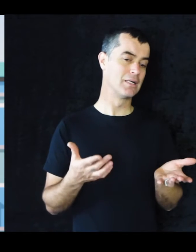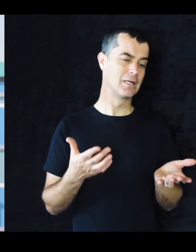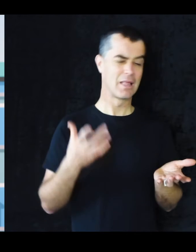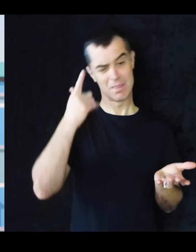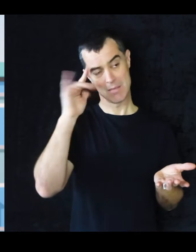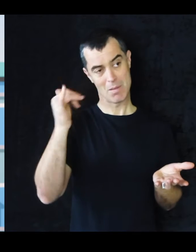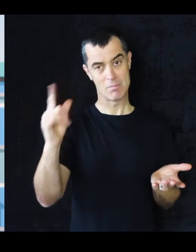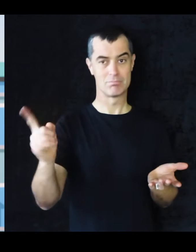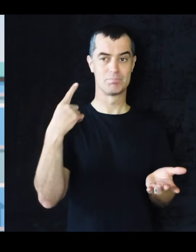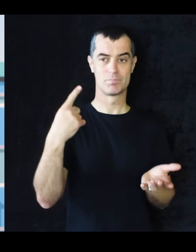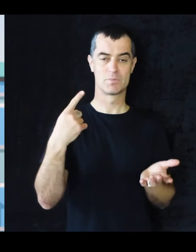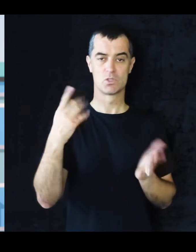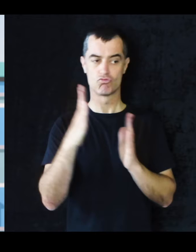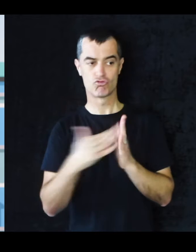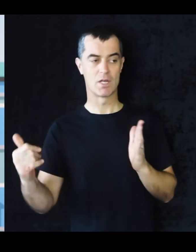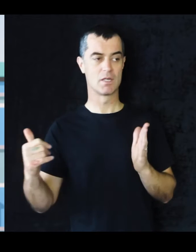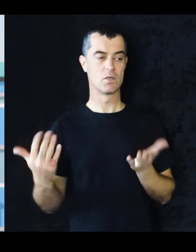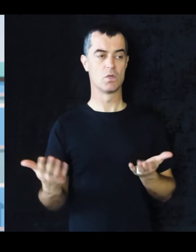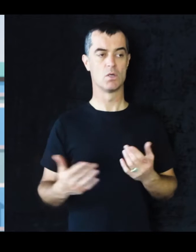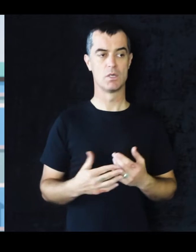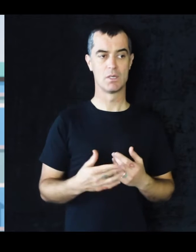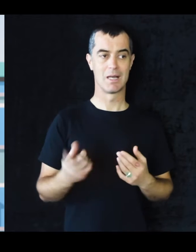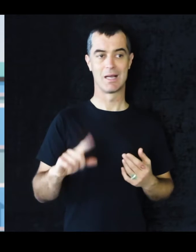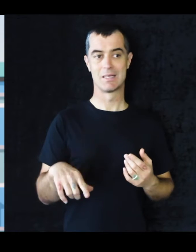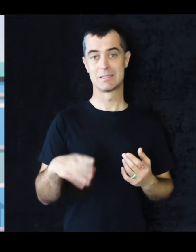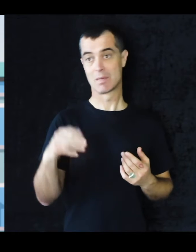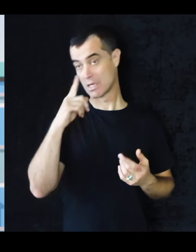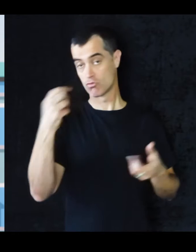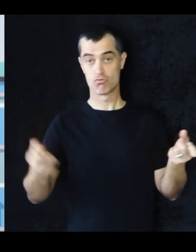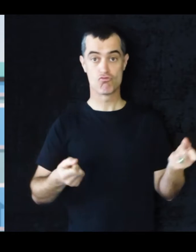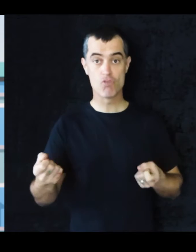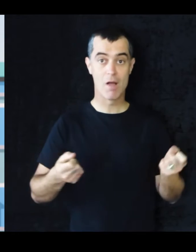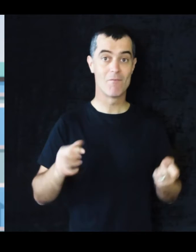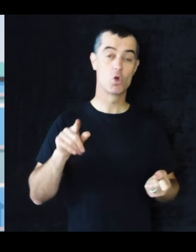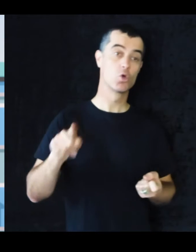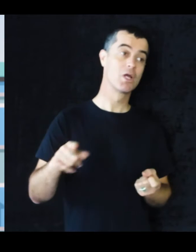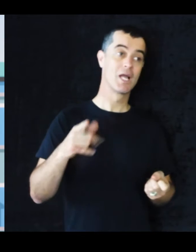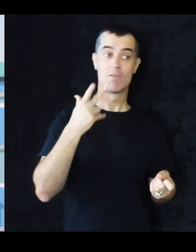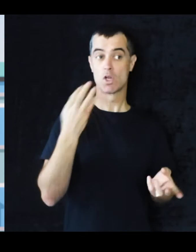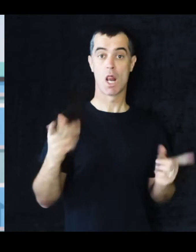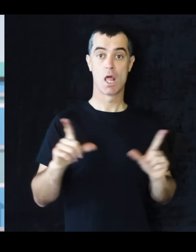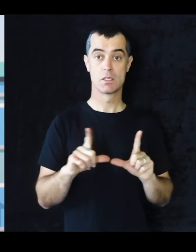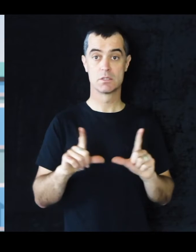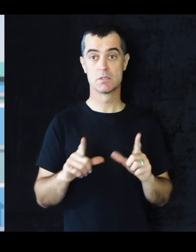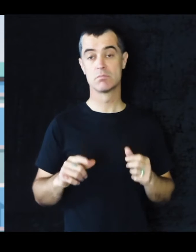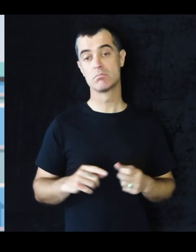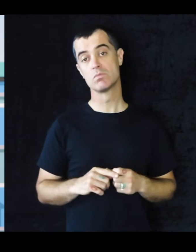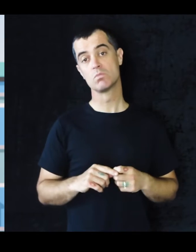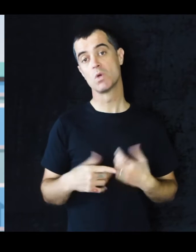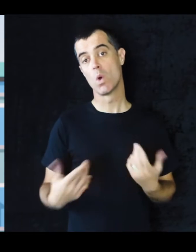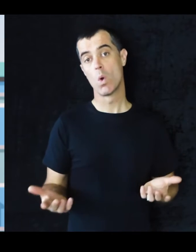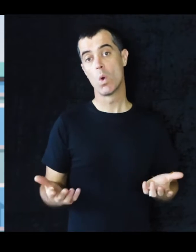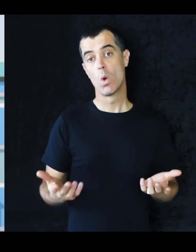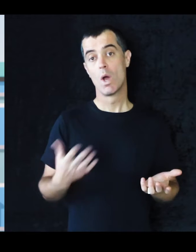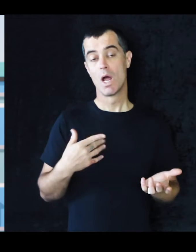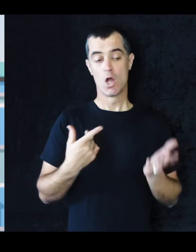else you've got to think about maybe hiring a truck out and someone might be able to drive it for you if you don't have a